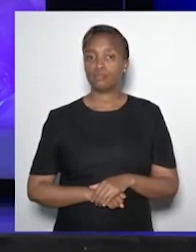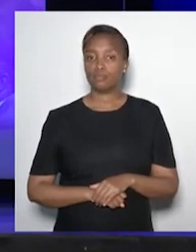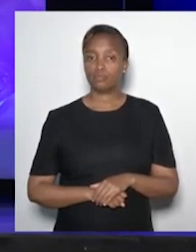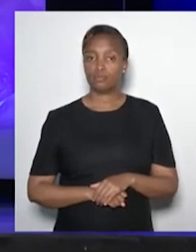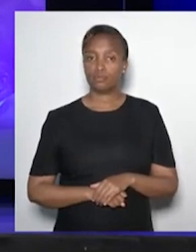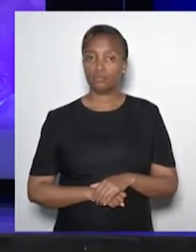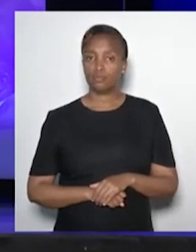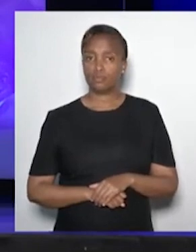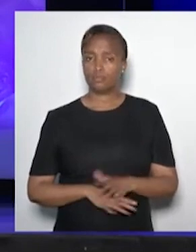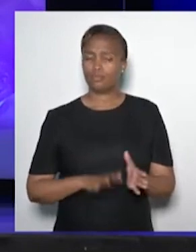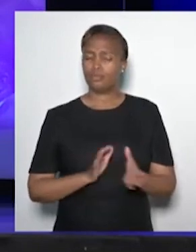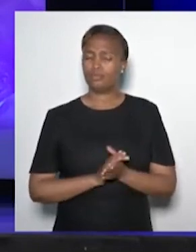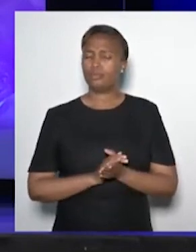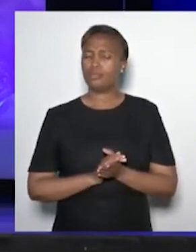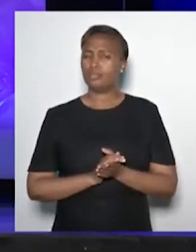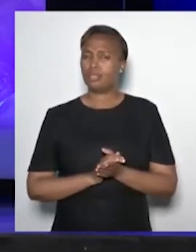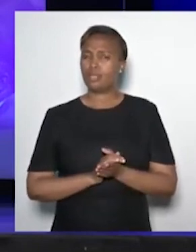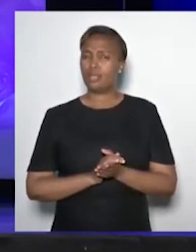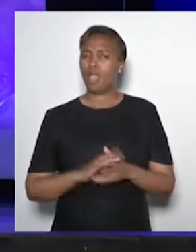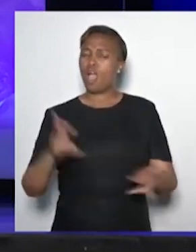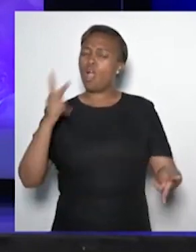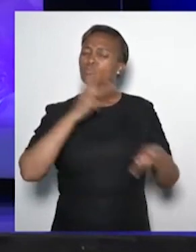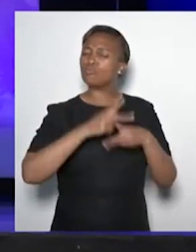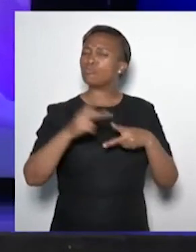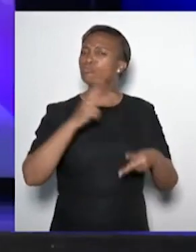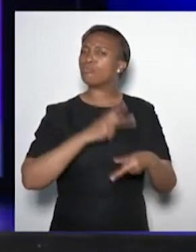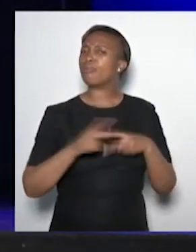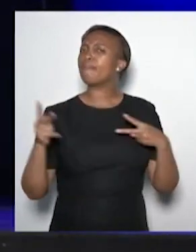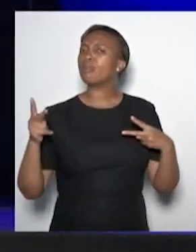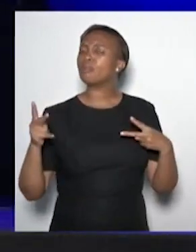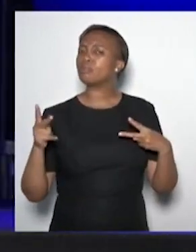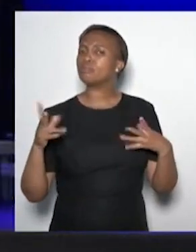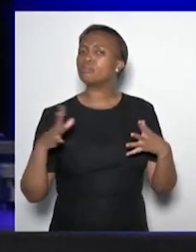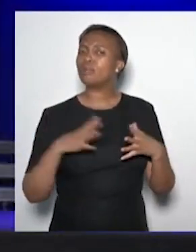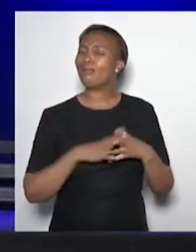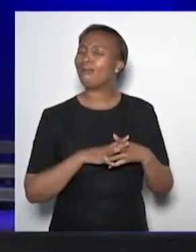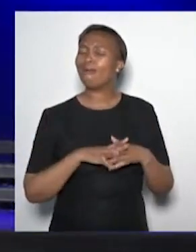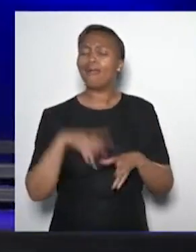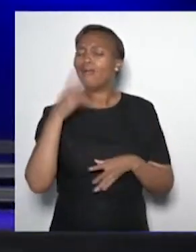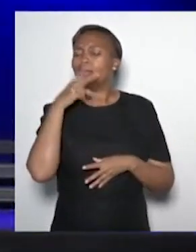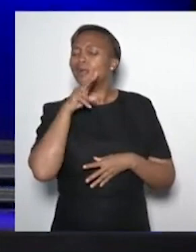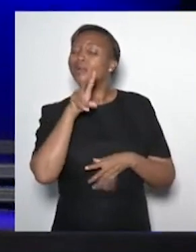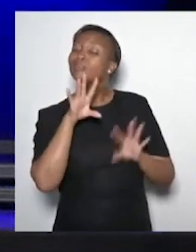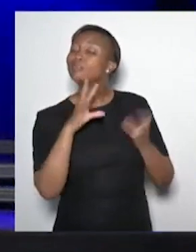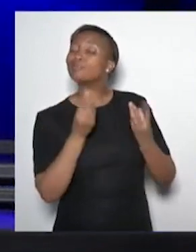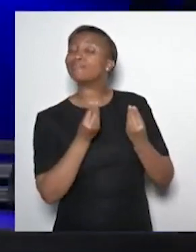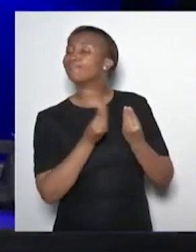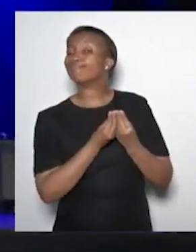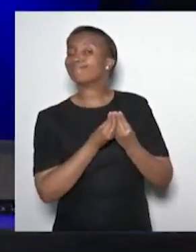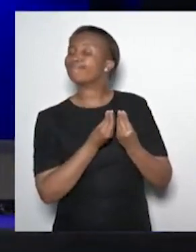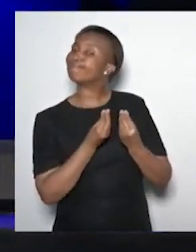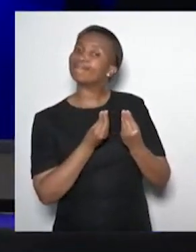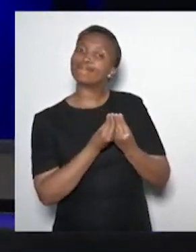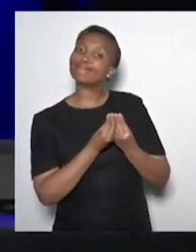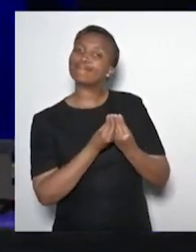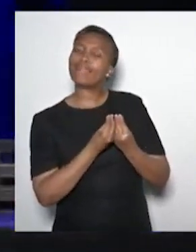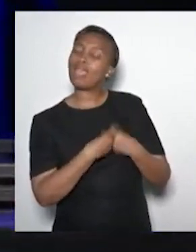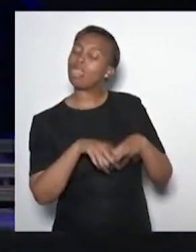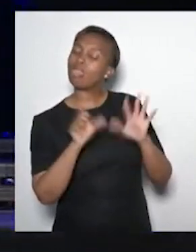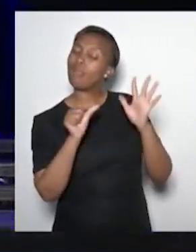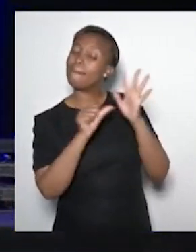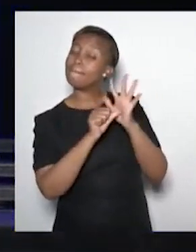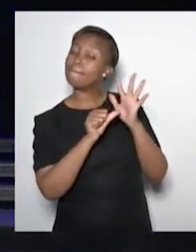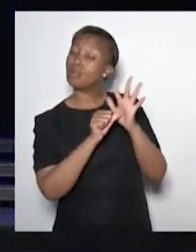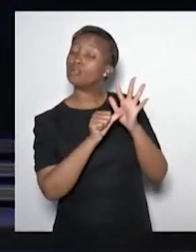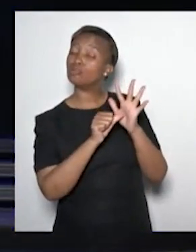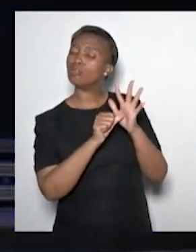And as I was preparing Bishop Musa, I noticed something very significant